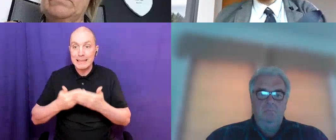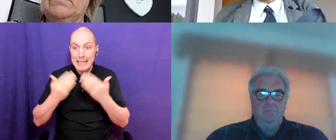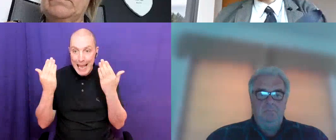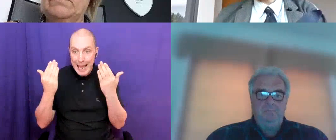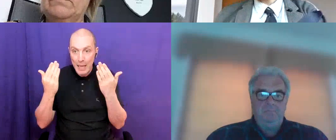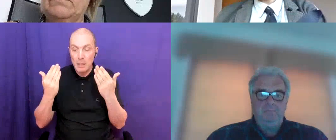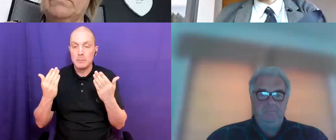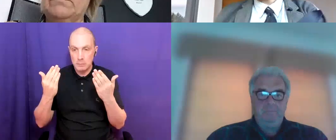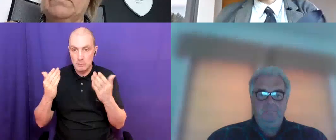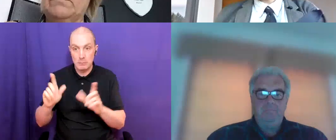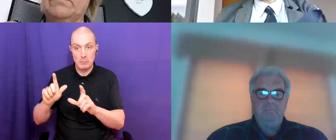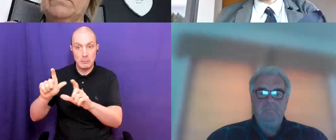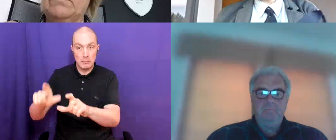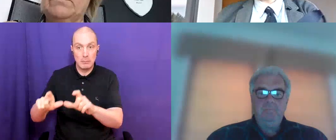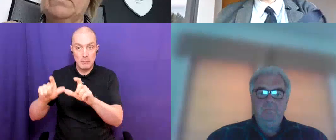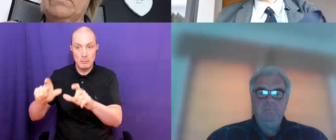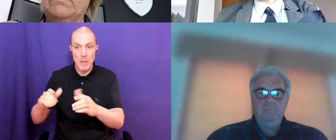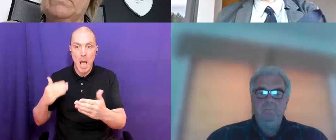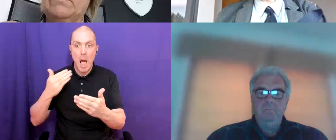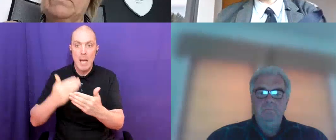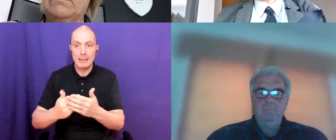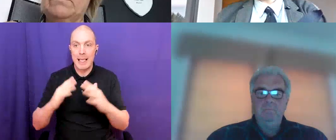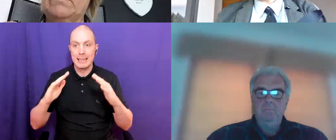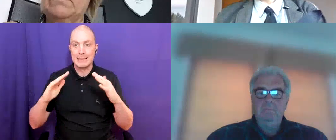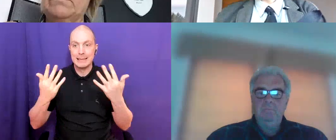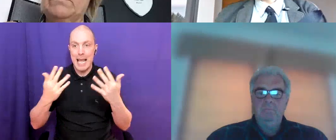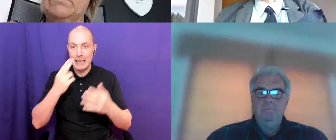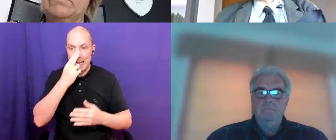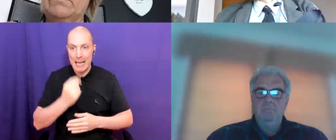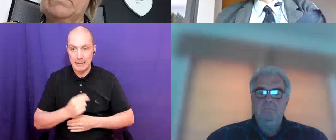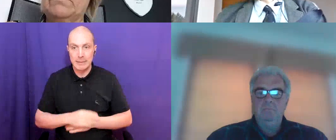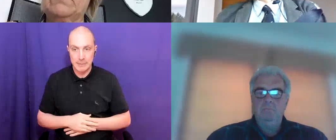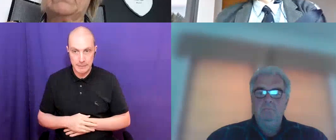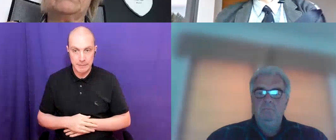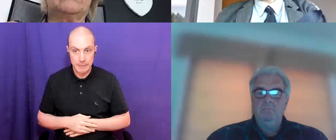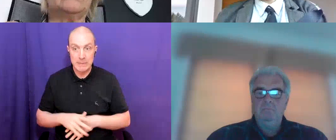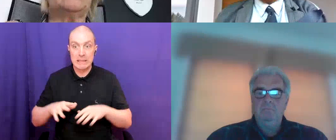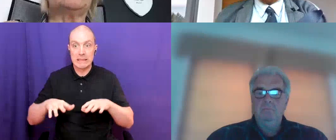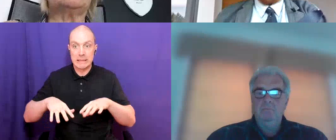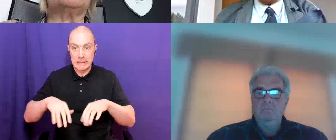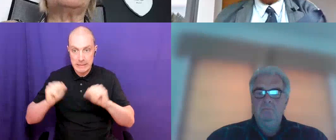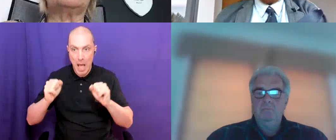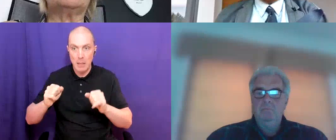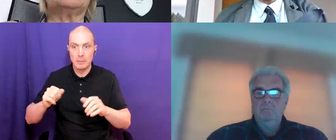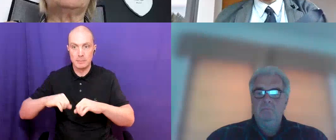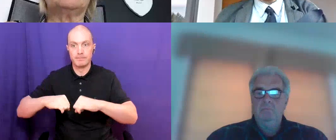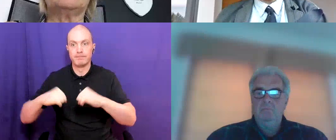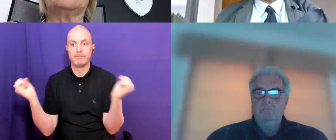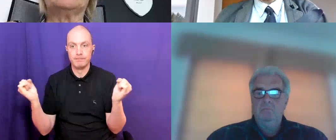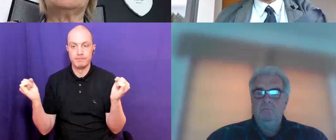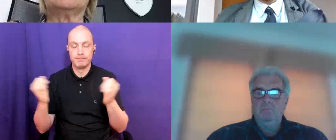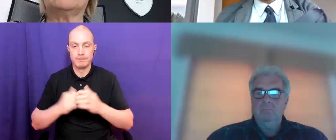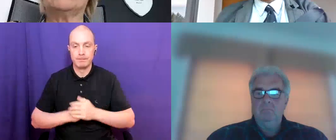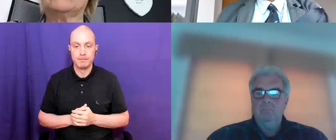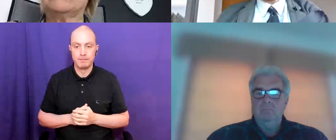10 p.m. And in relation to postal vote statistics, there have been a total of